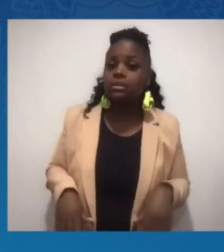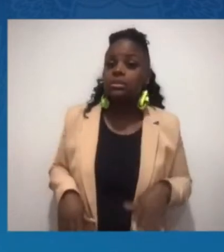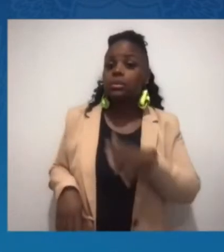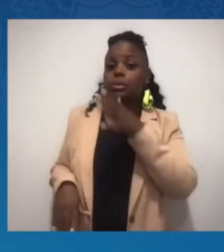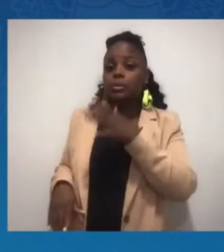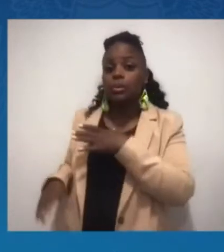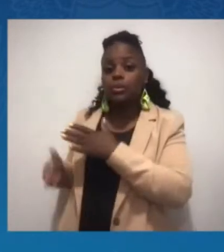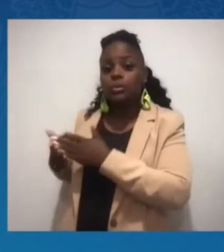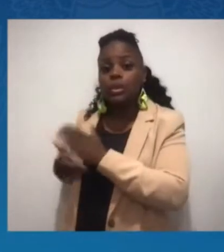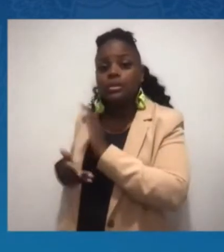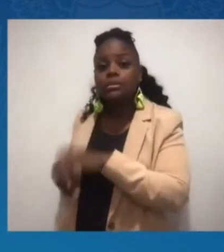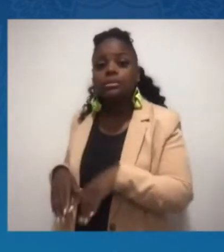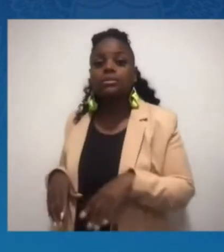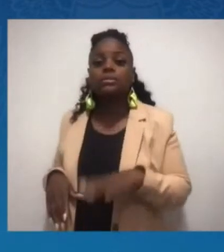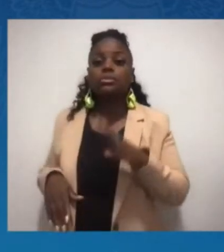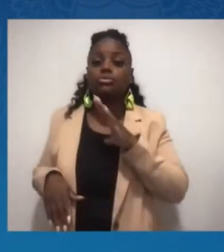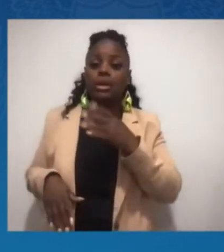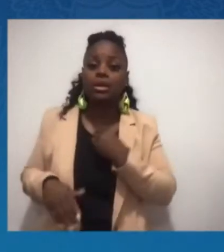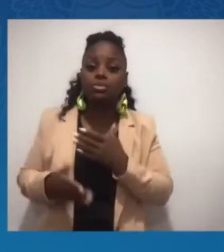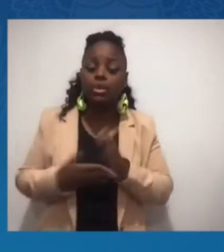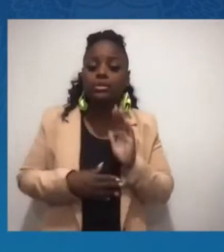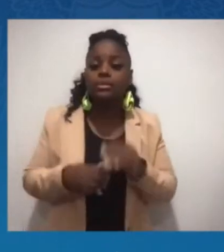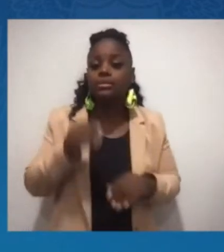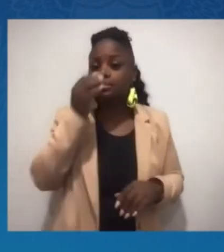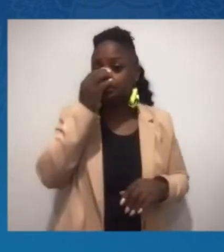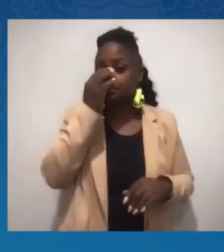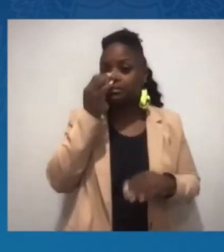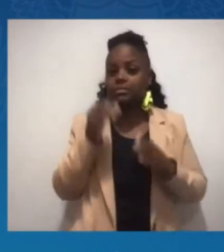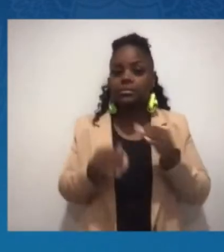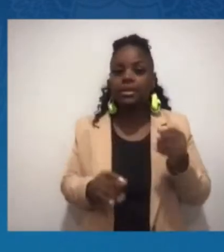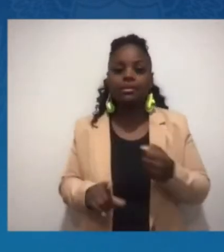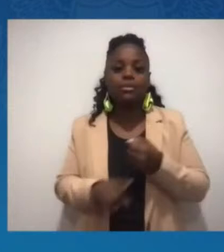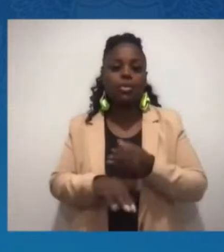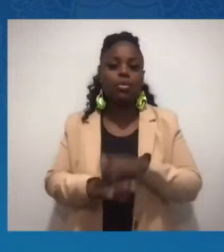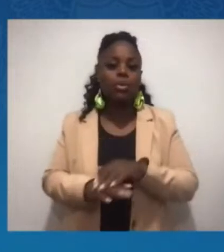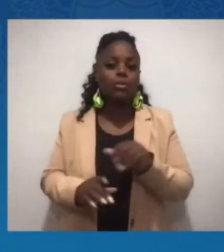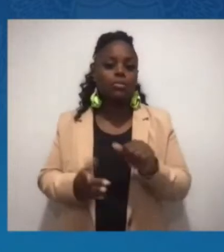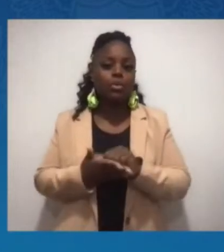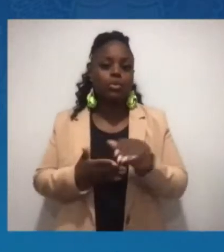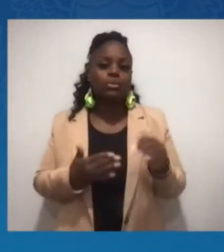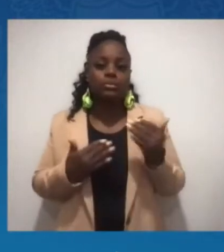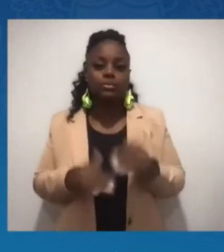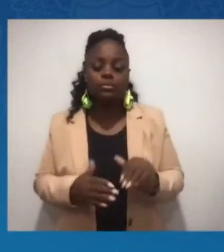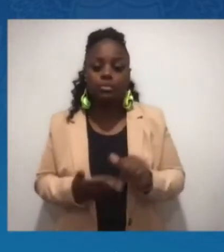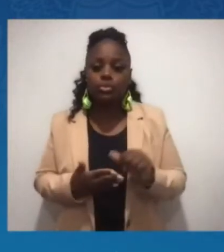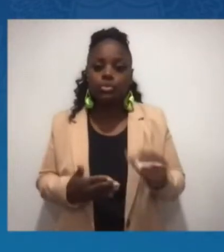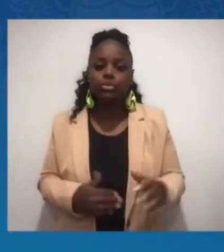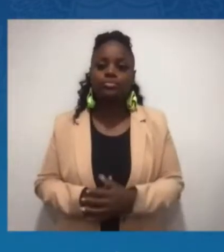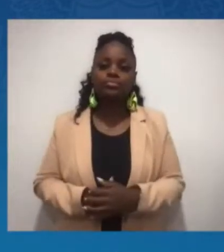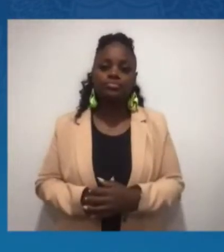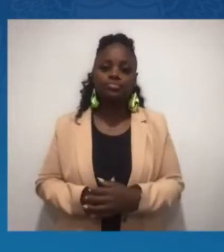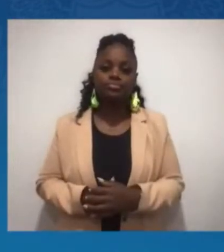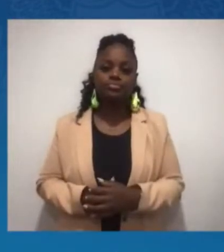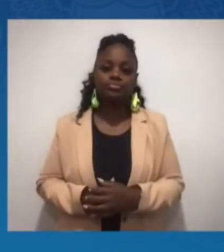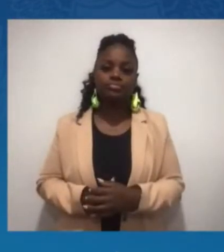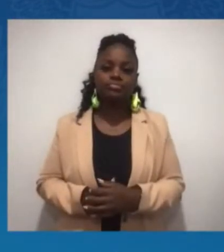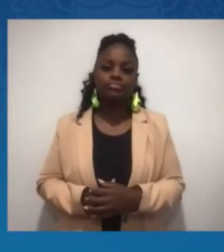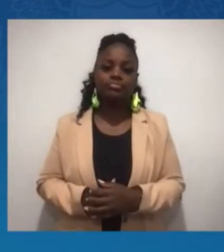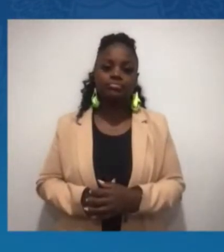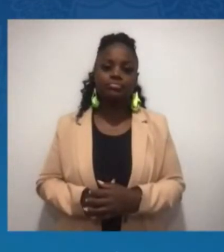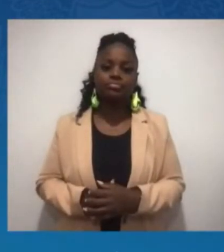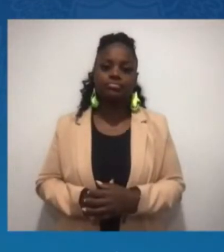abortion. That's great. Julieta, so to your point, I early on asked my team, well, let me just say,